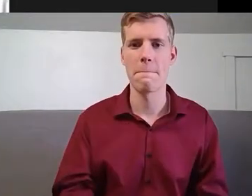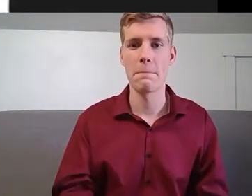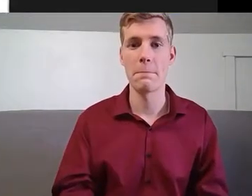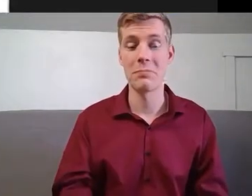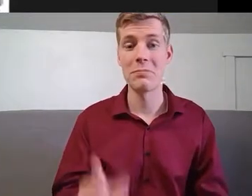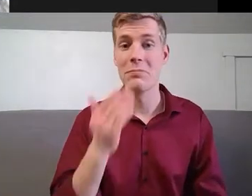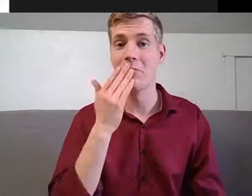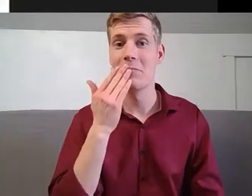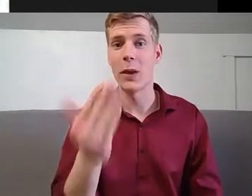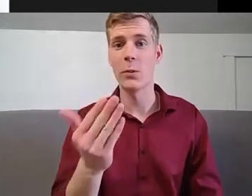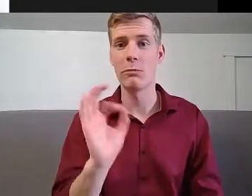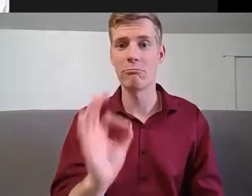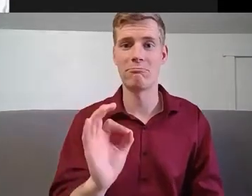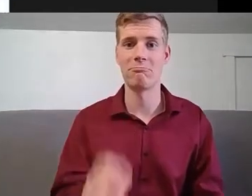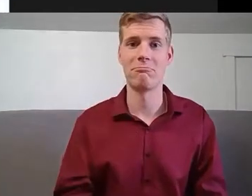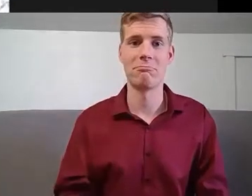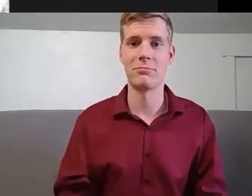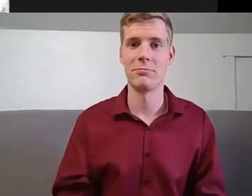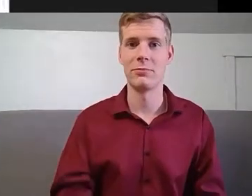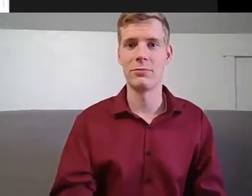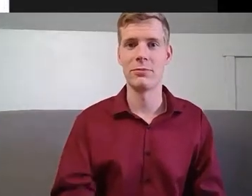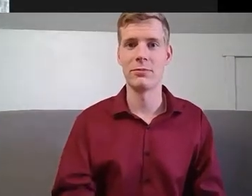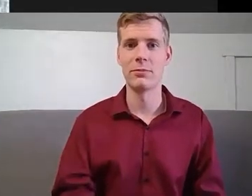Thank you.